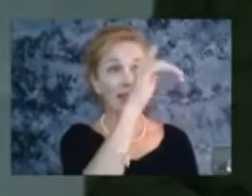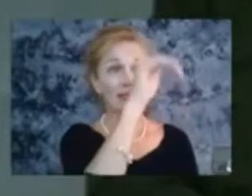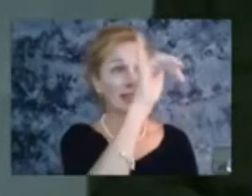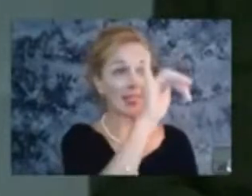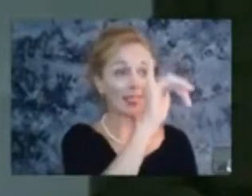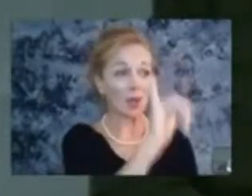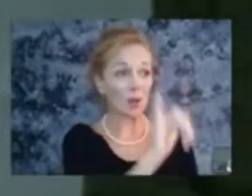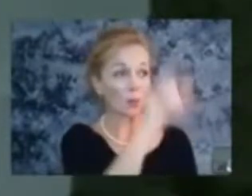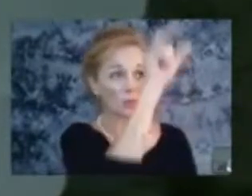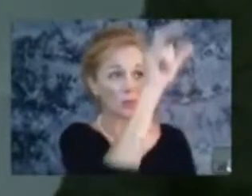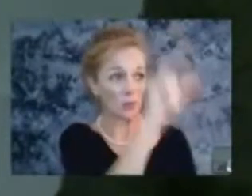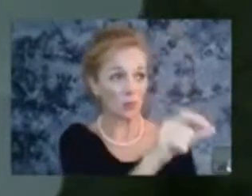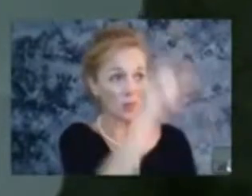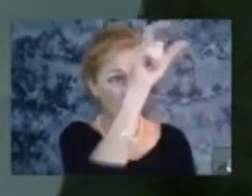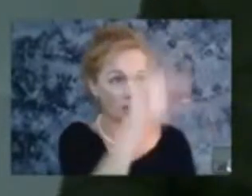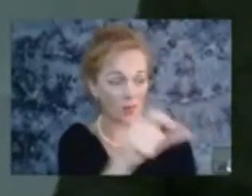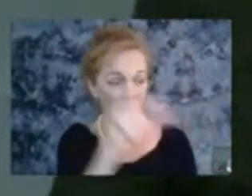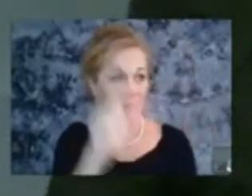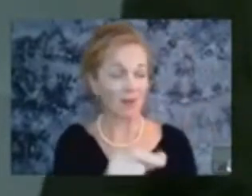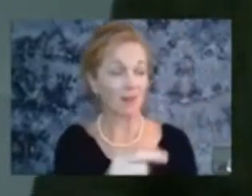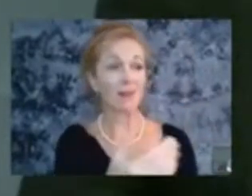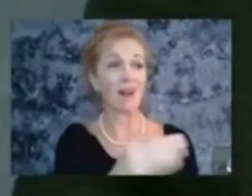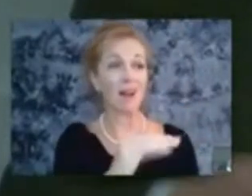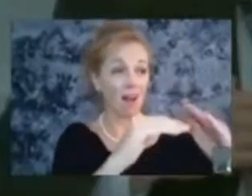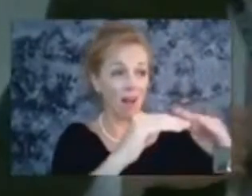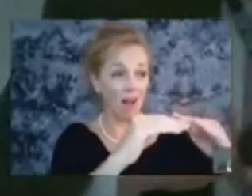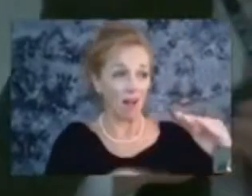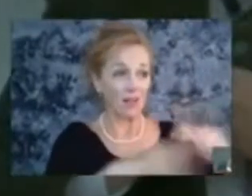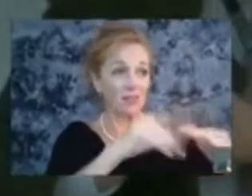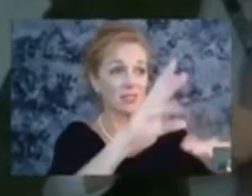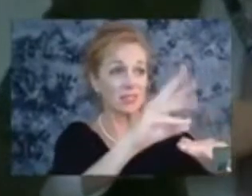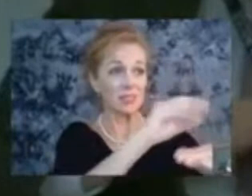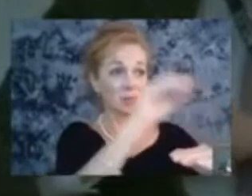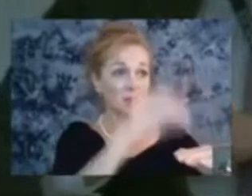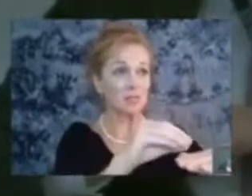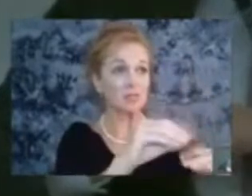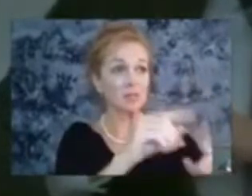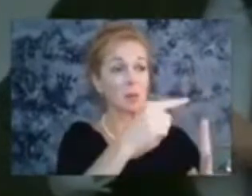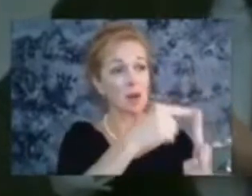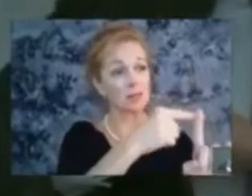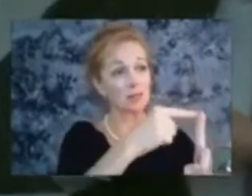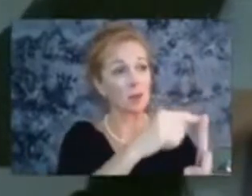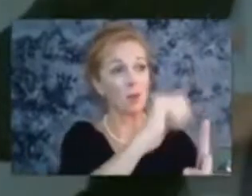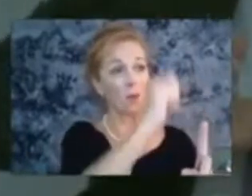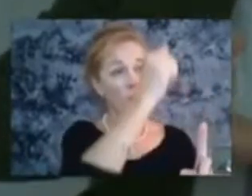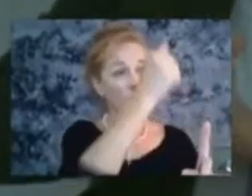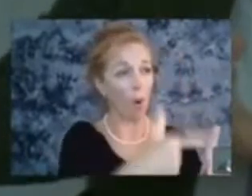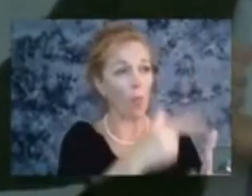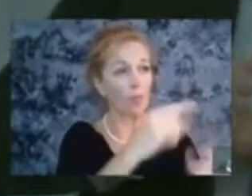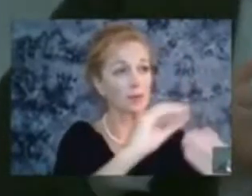to us. Under 6% positivity. All of the numbers are in the yellow.